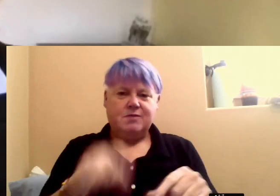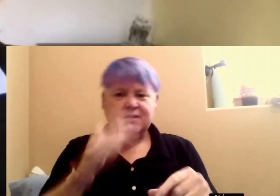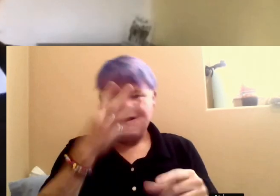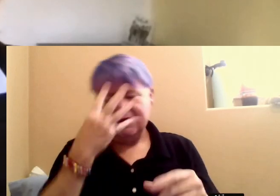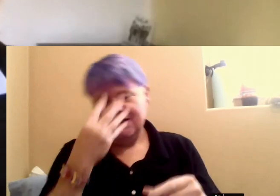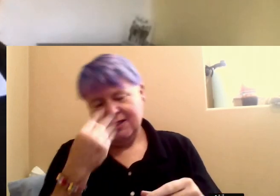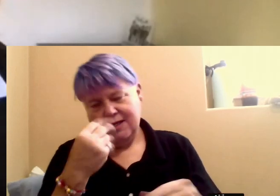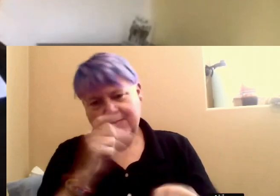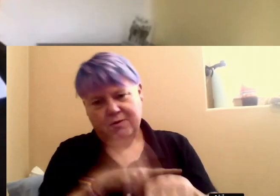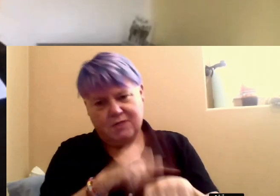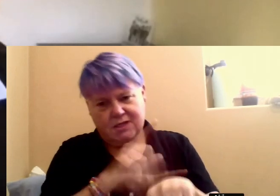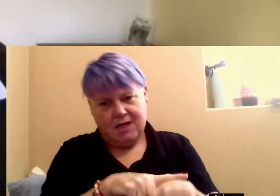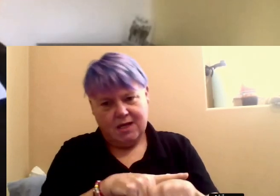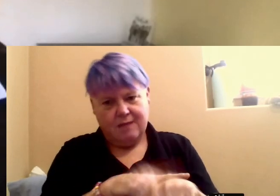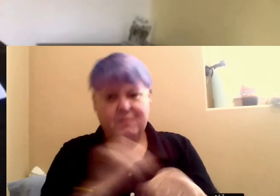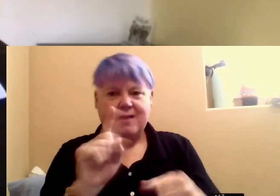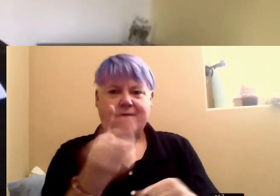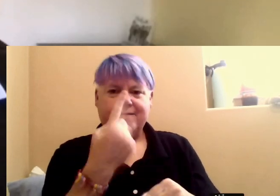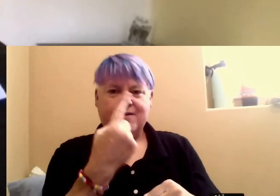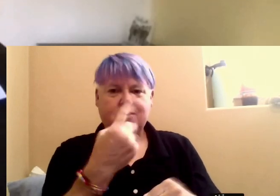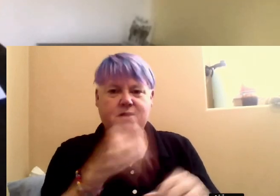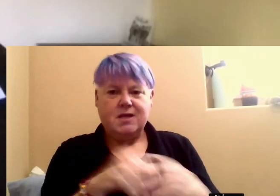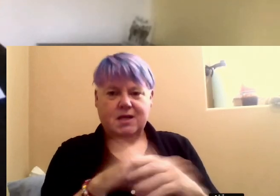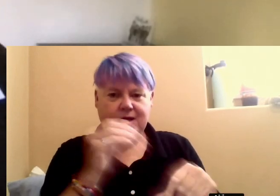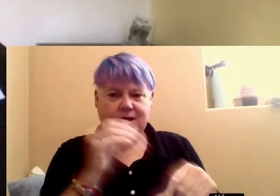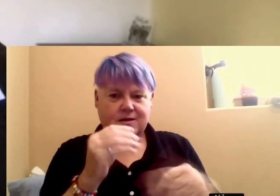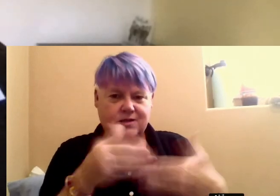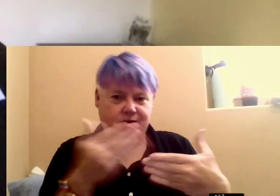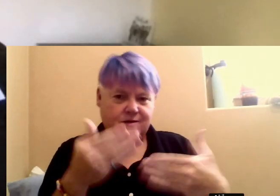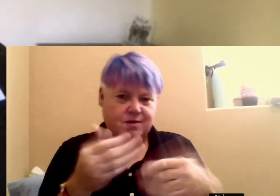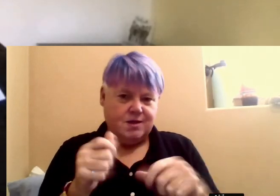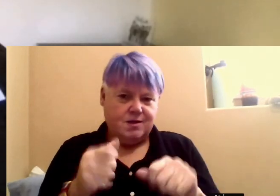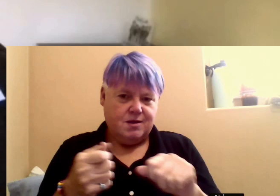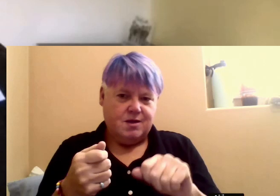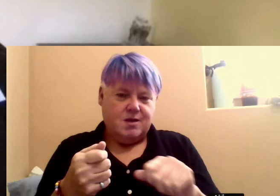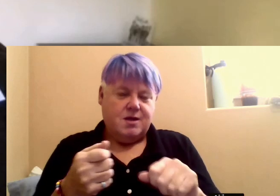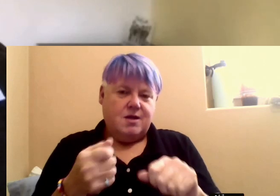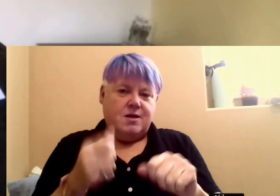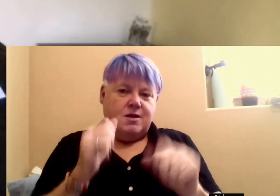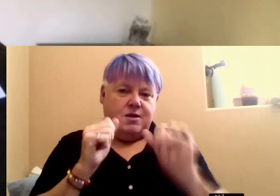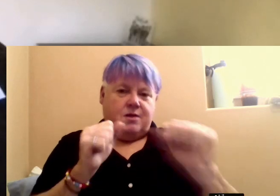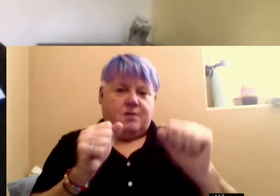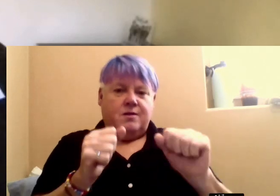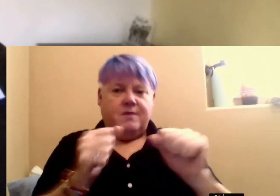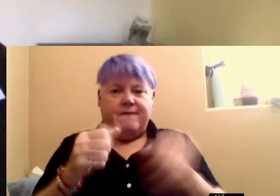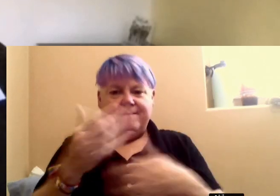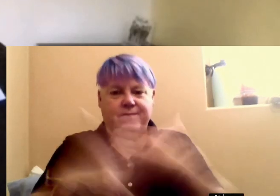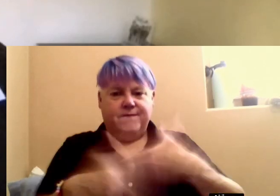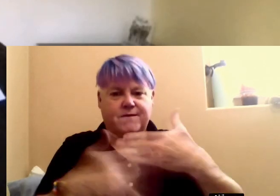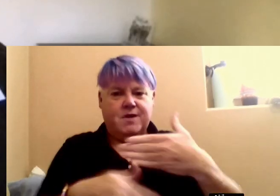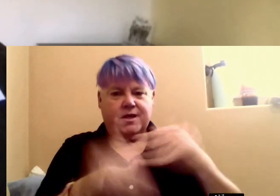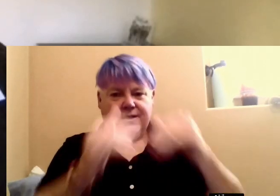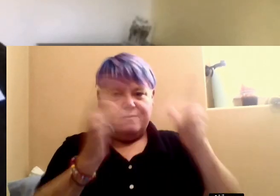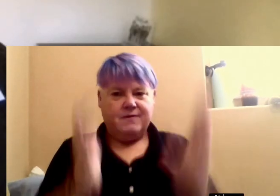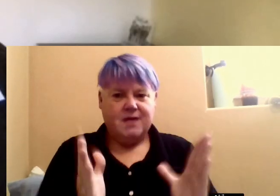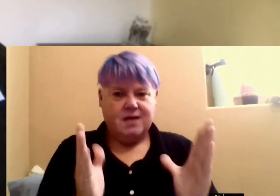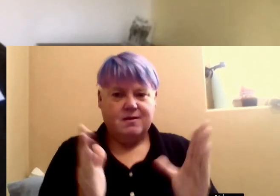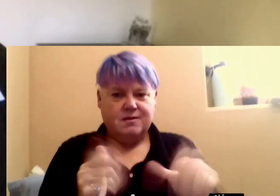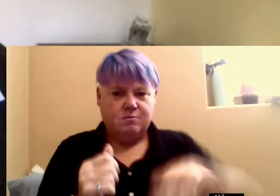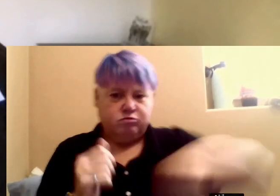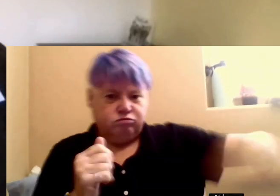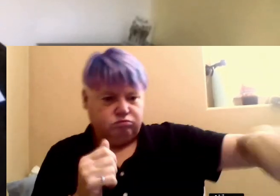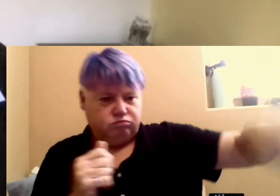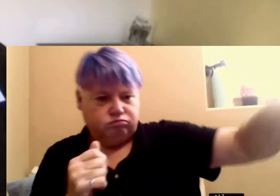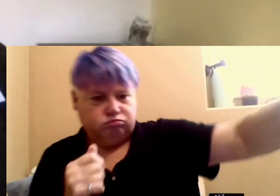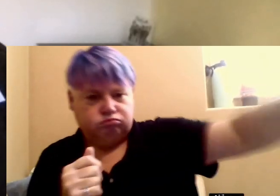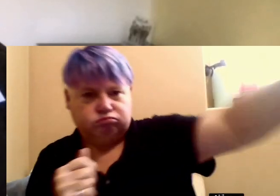time. Bursting out of the shadows, I scurried to the decorative hedge that ran along the front of the house. Removing the lid from the gas can, I dumped